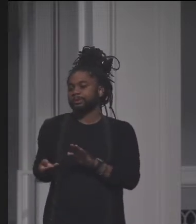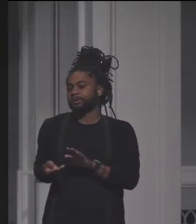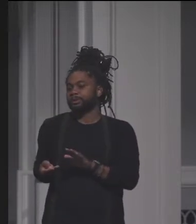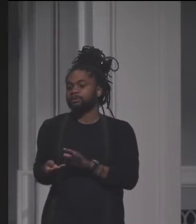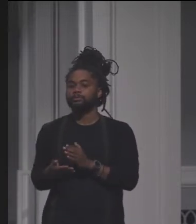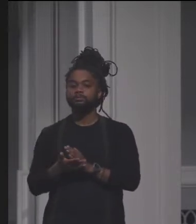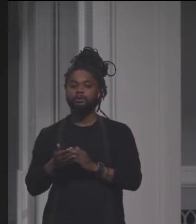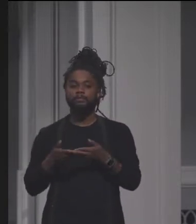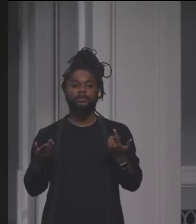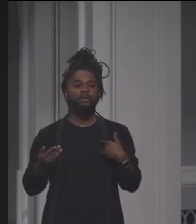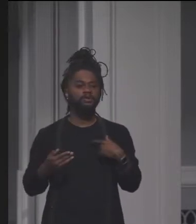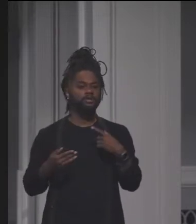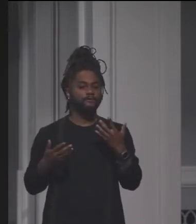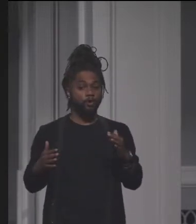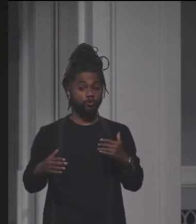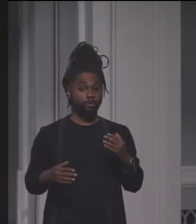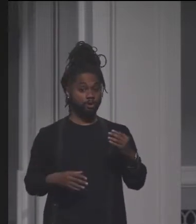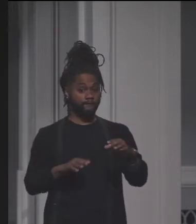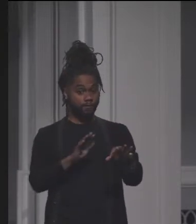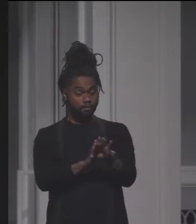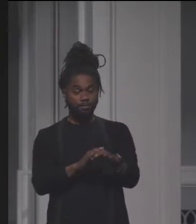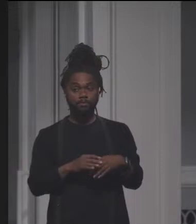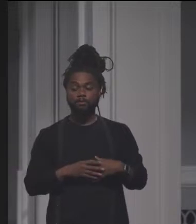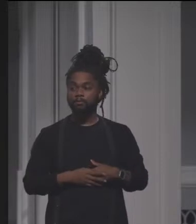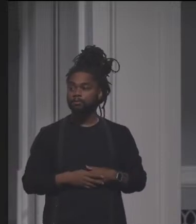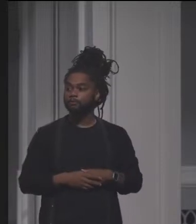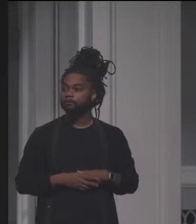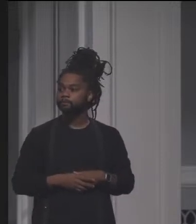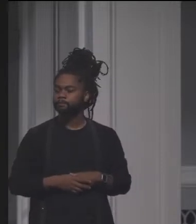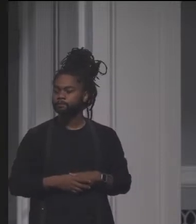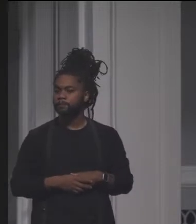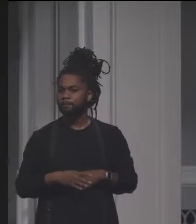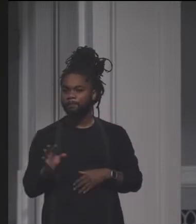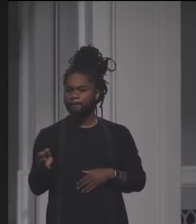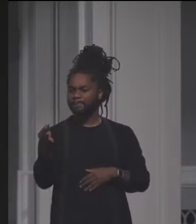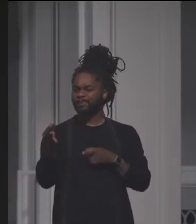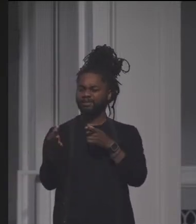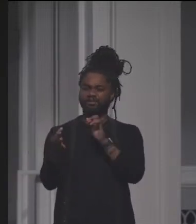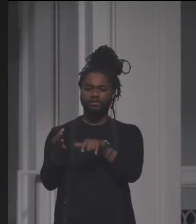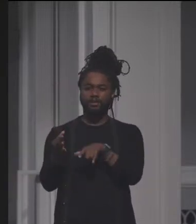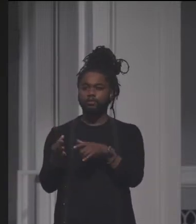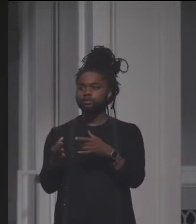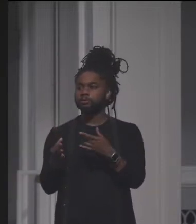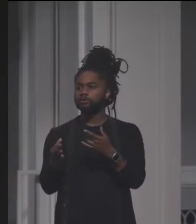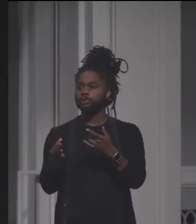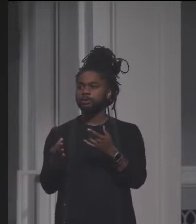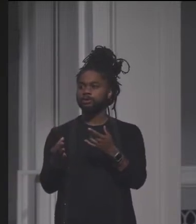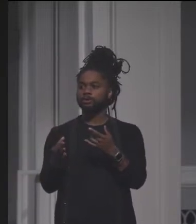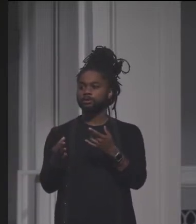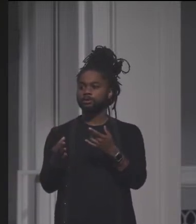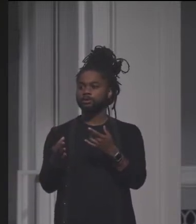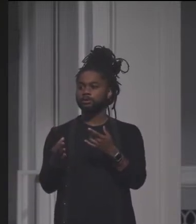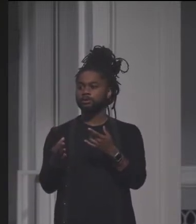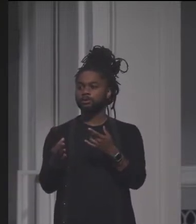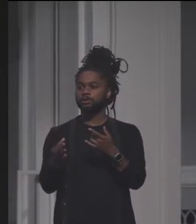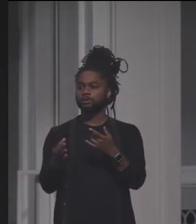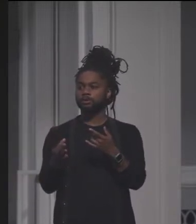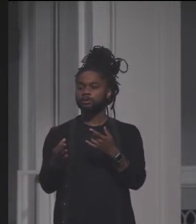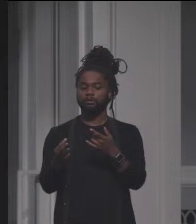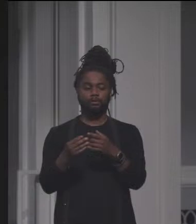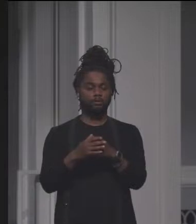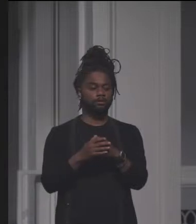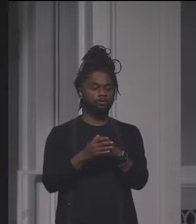that I actually found. And they were the penitentials of